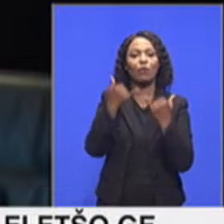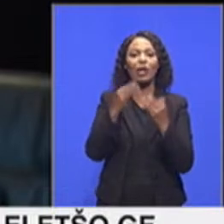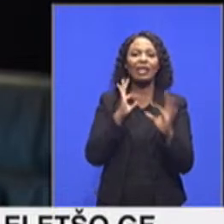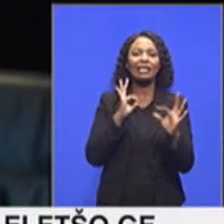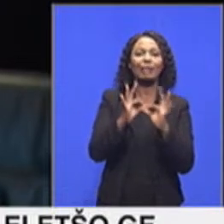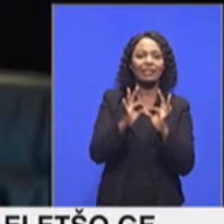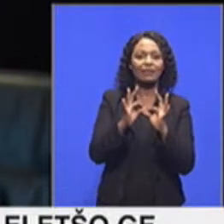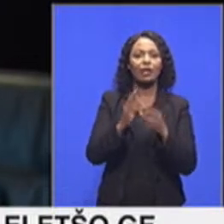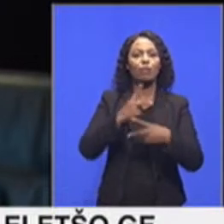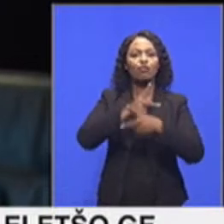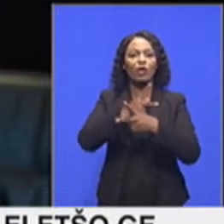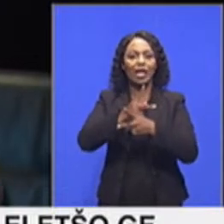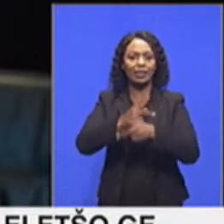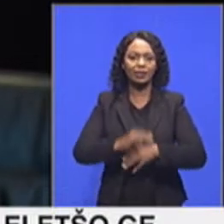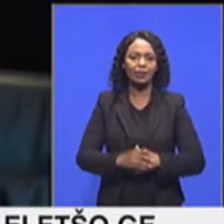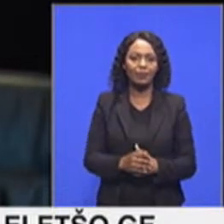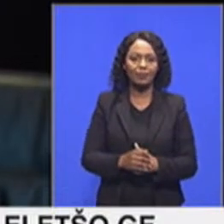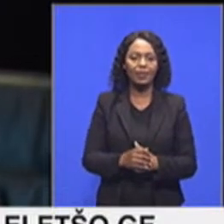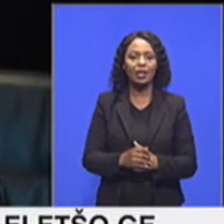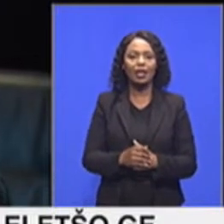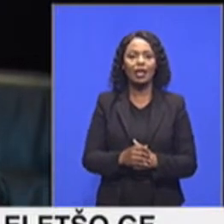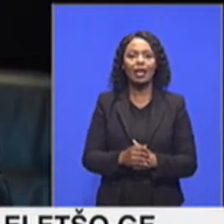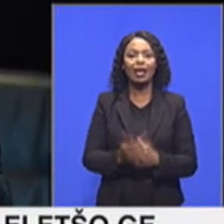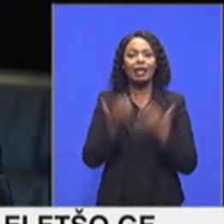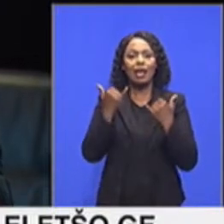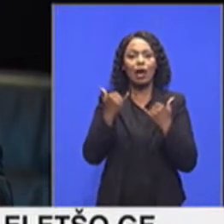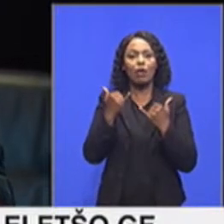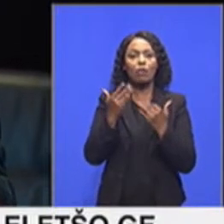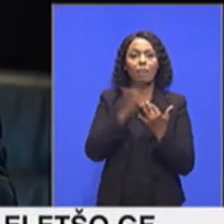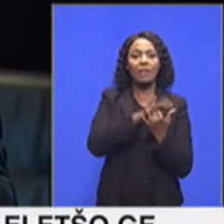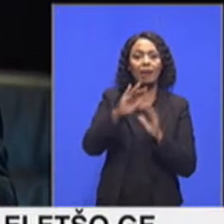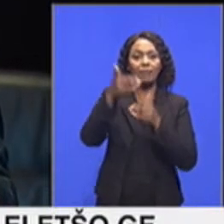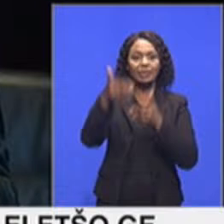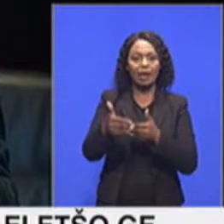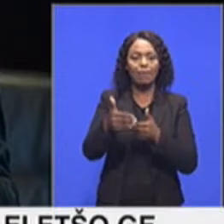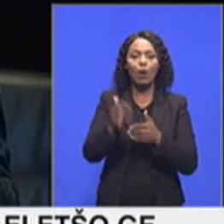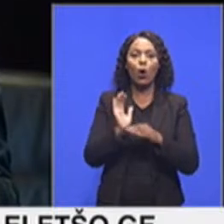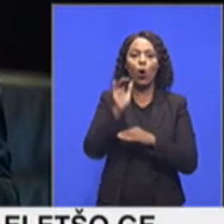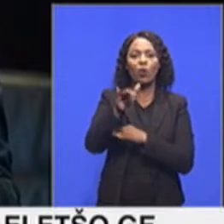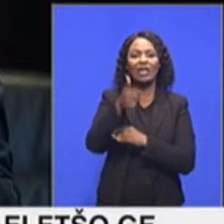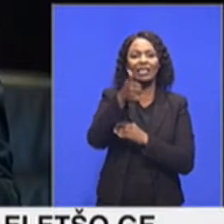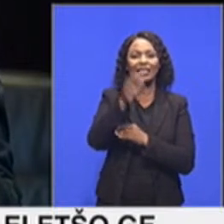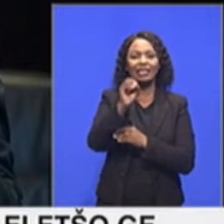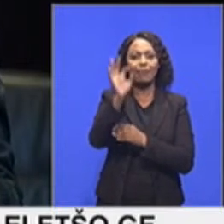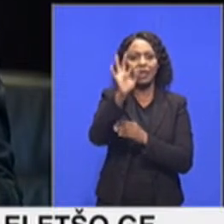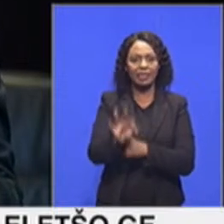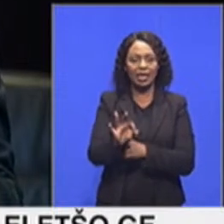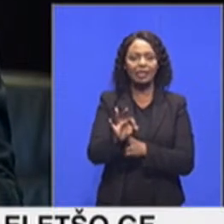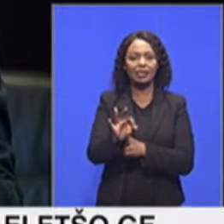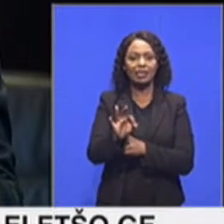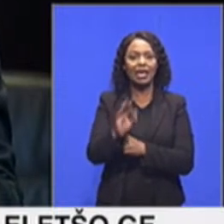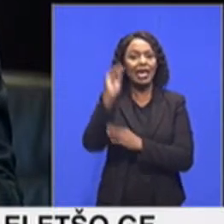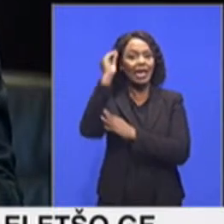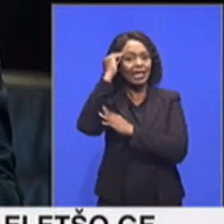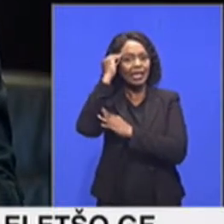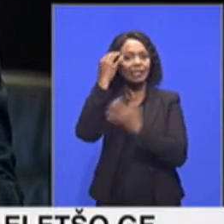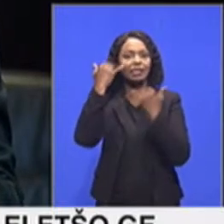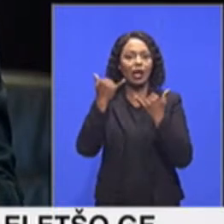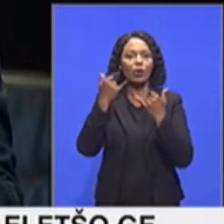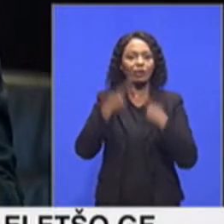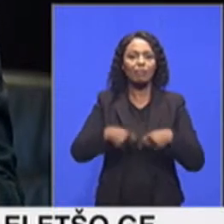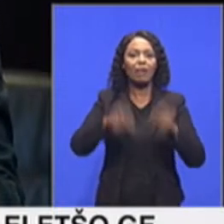programs. Over the medium term, more than 60% of the non-interest spending goes to the social